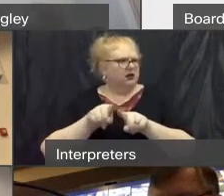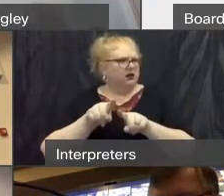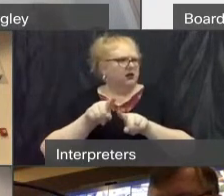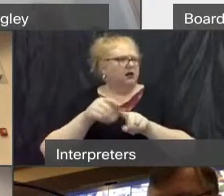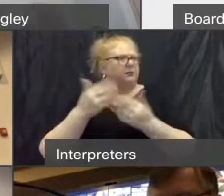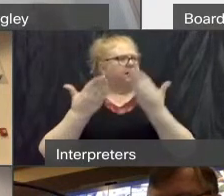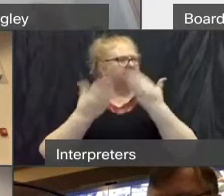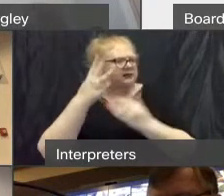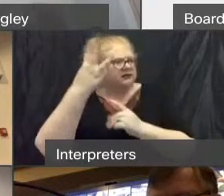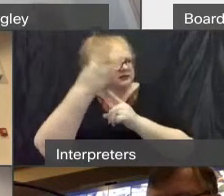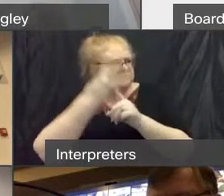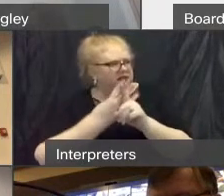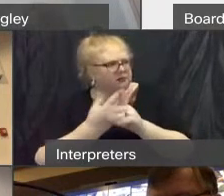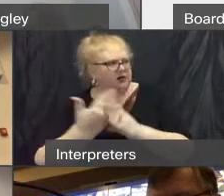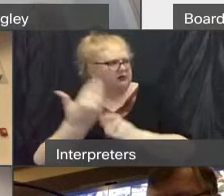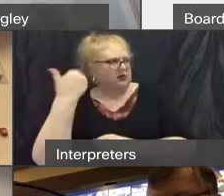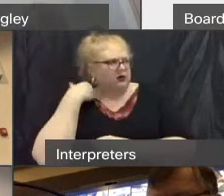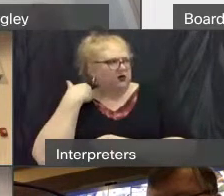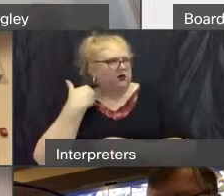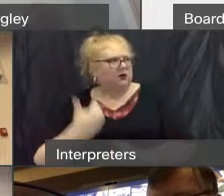more.